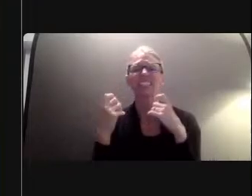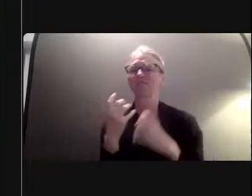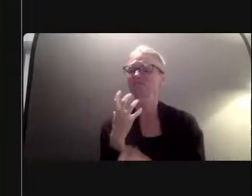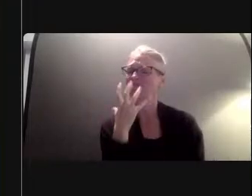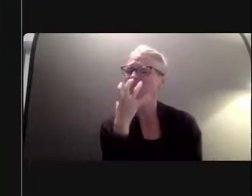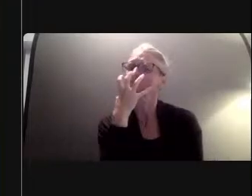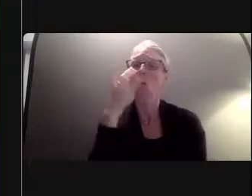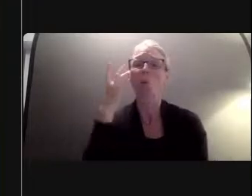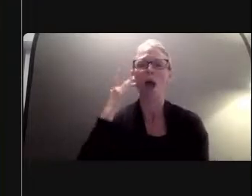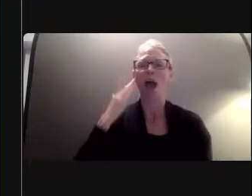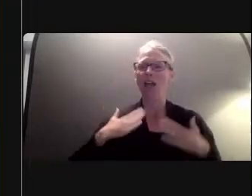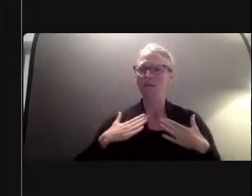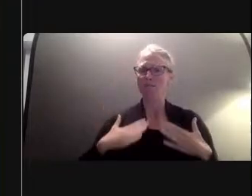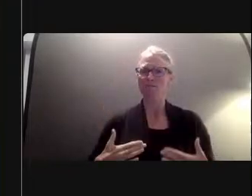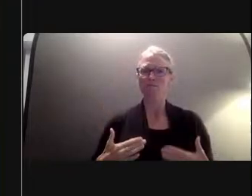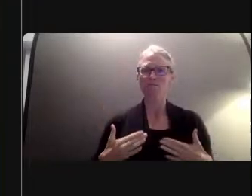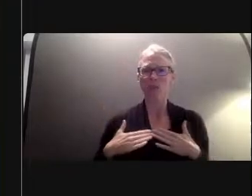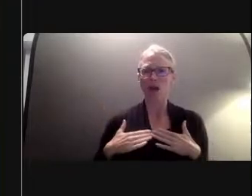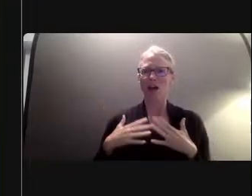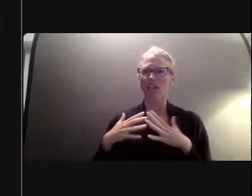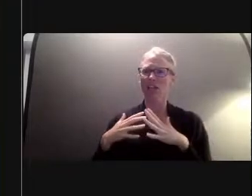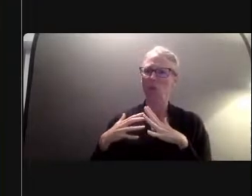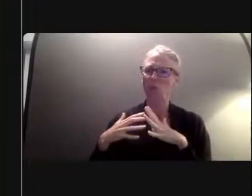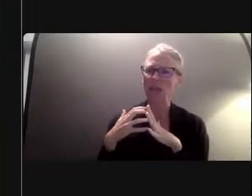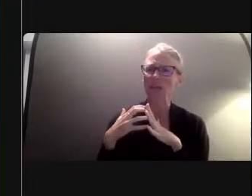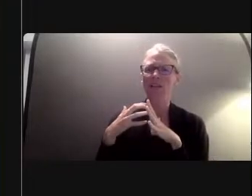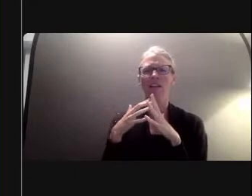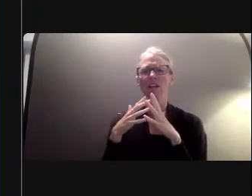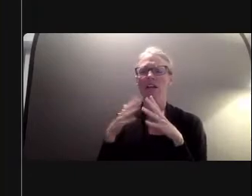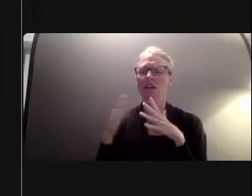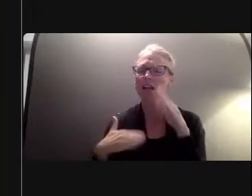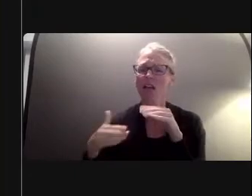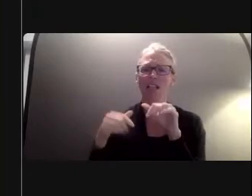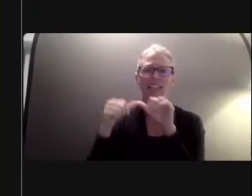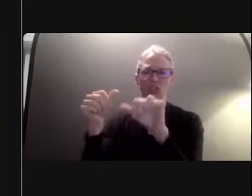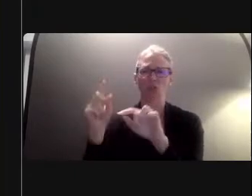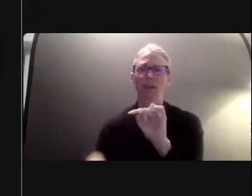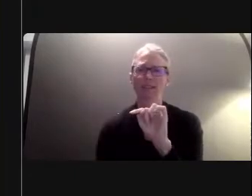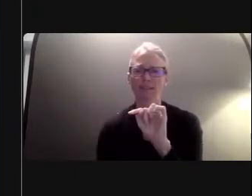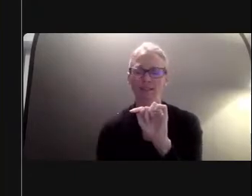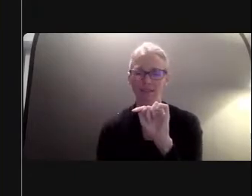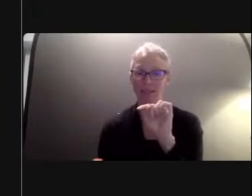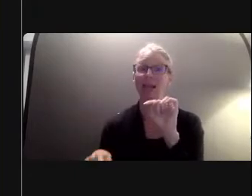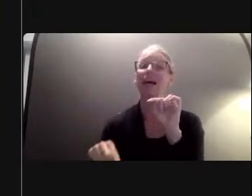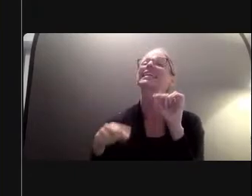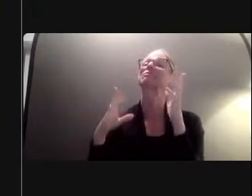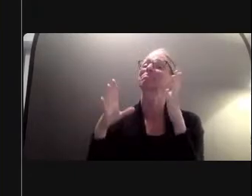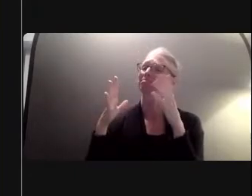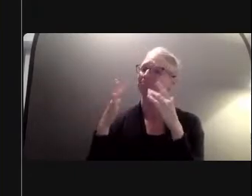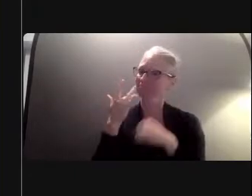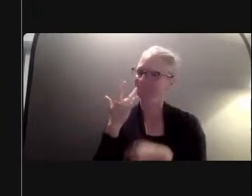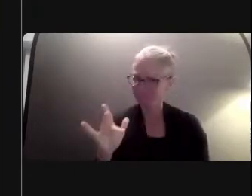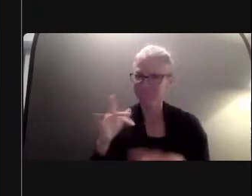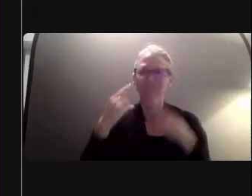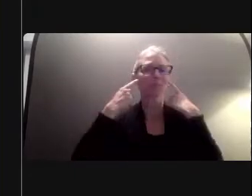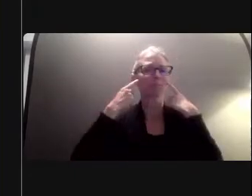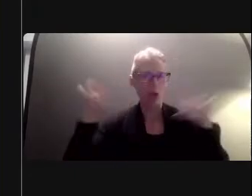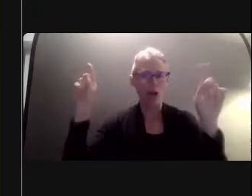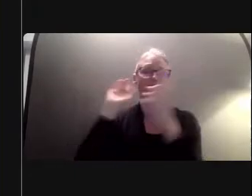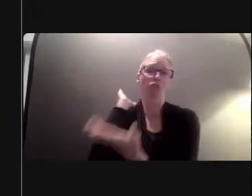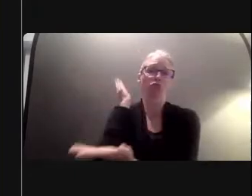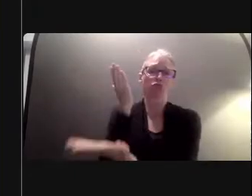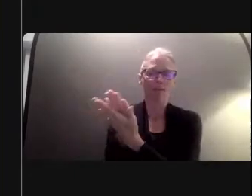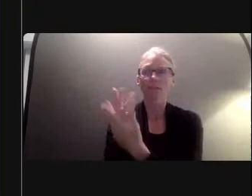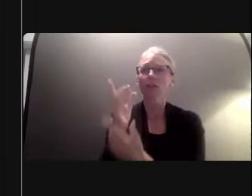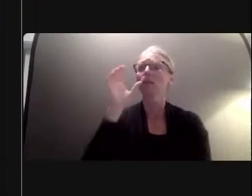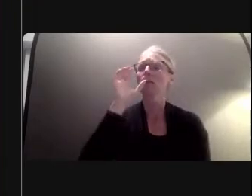what I wanted it to do. So I did make it to sunrise, and when I was there, I